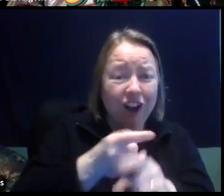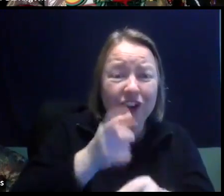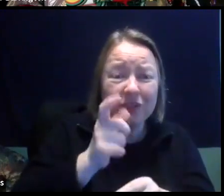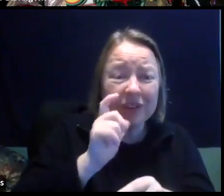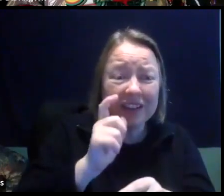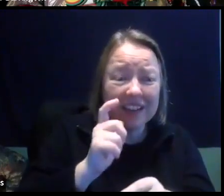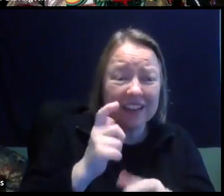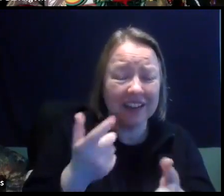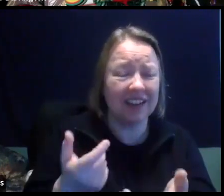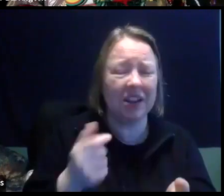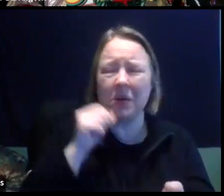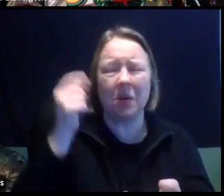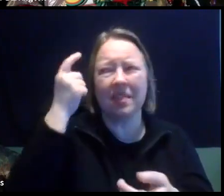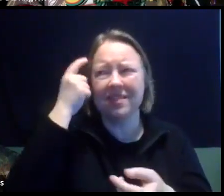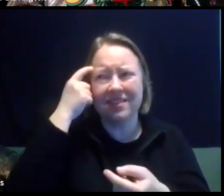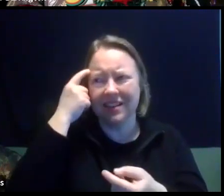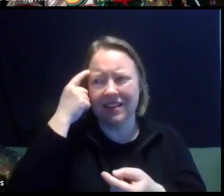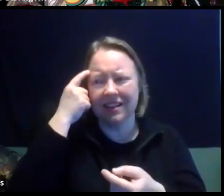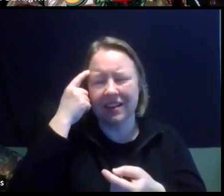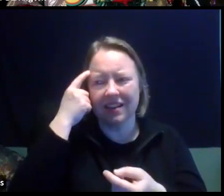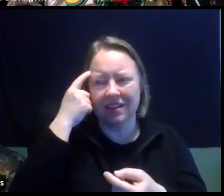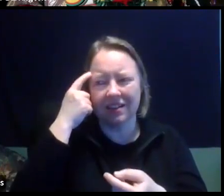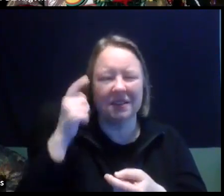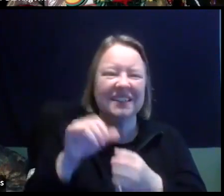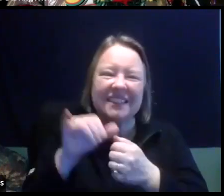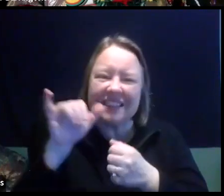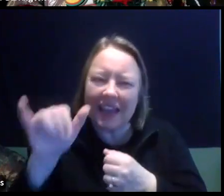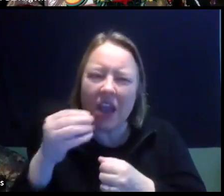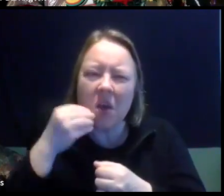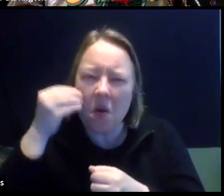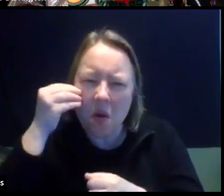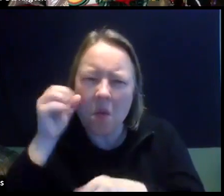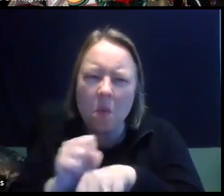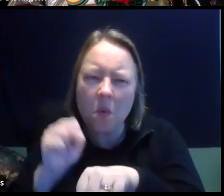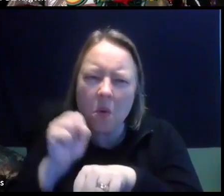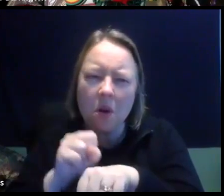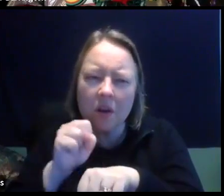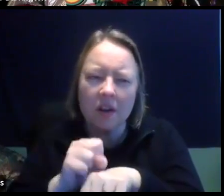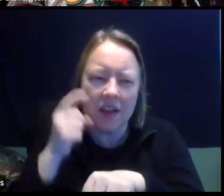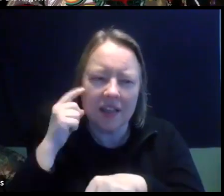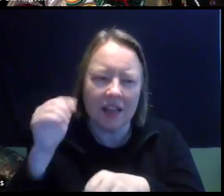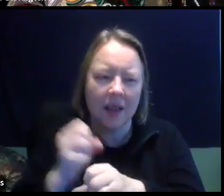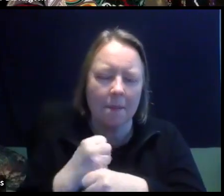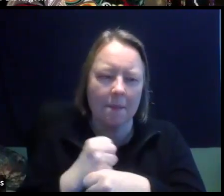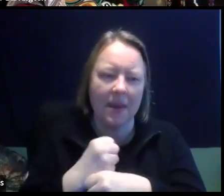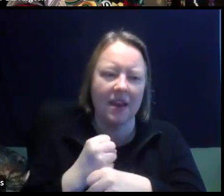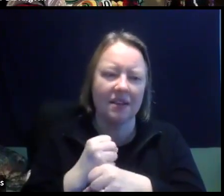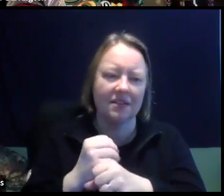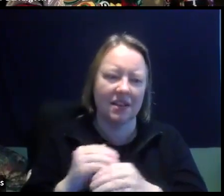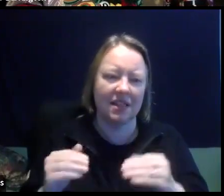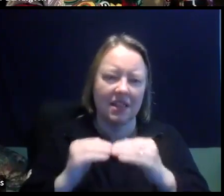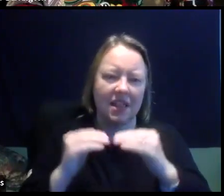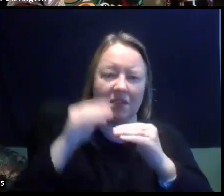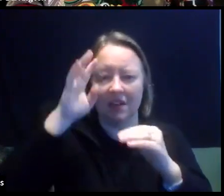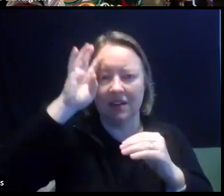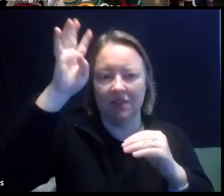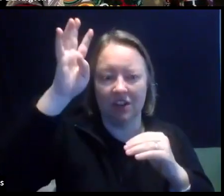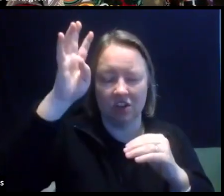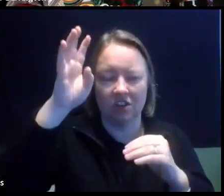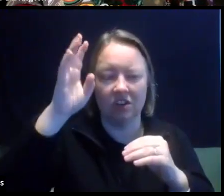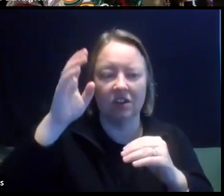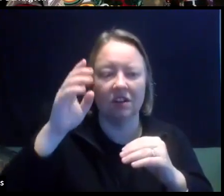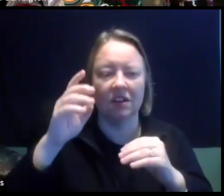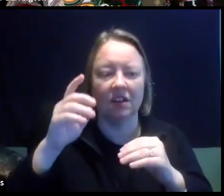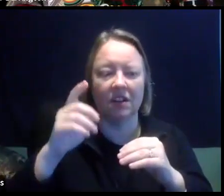So we don't think about staying at home and working. And I think it creates levels of innovation. I think it creates